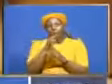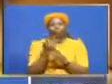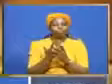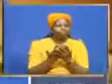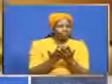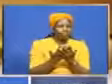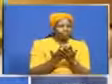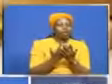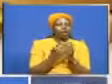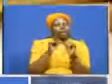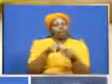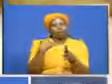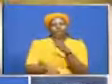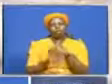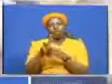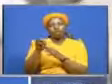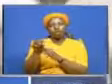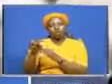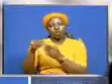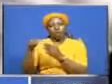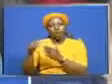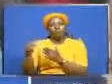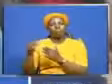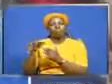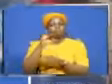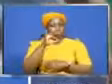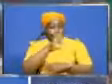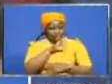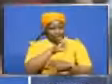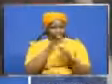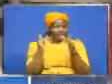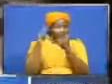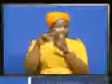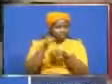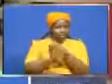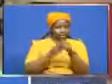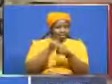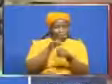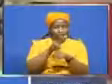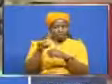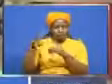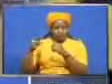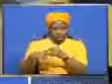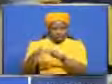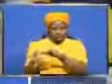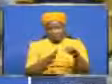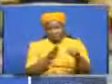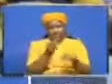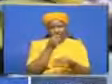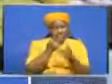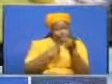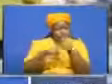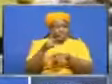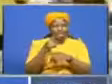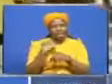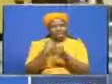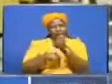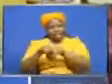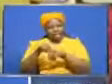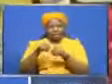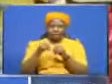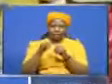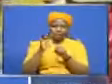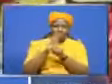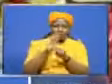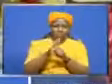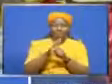$140 billion by the year 2029. Elsewhere, food prices played a major part in decelerating China's consumer price index